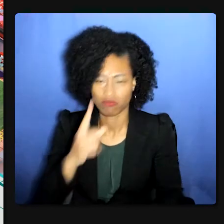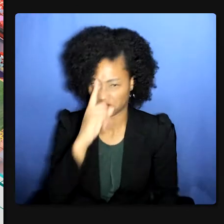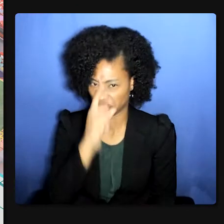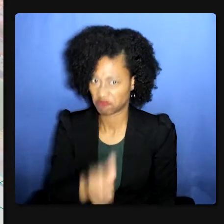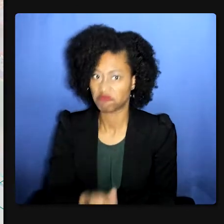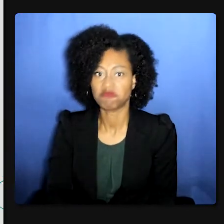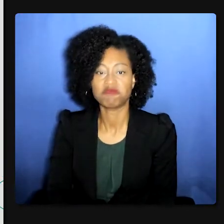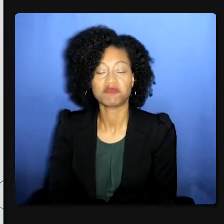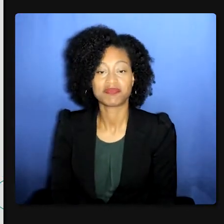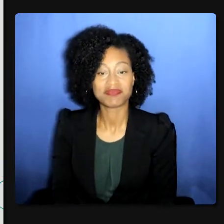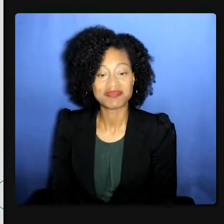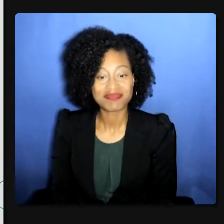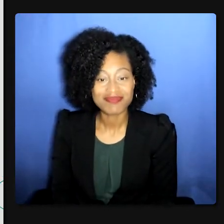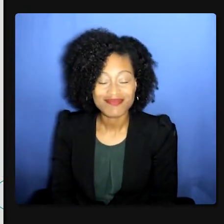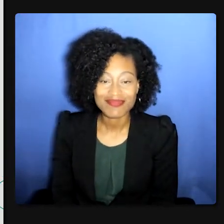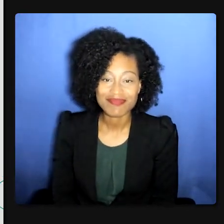control.